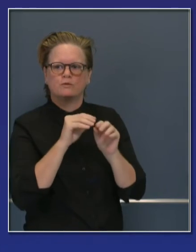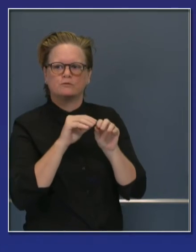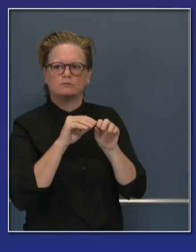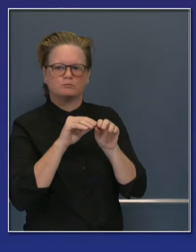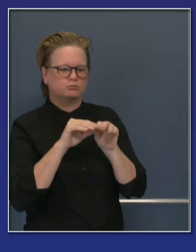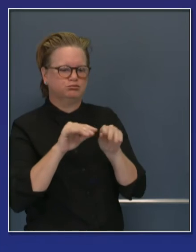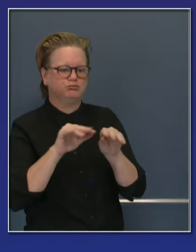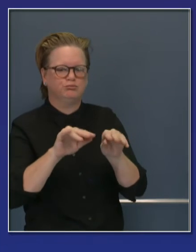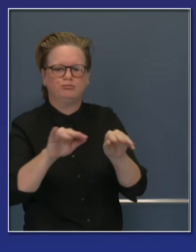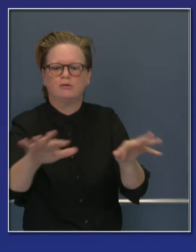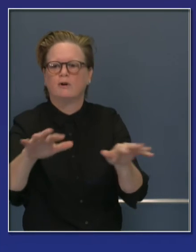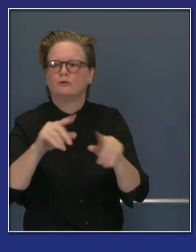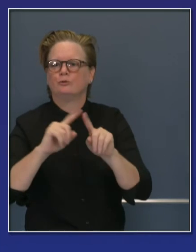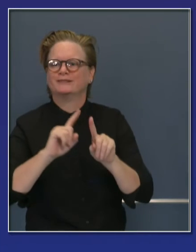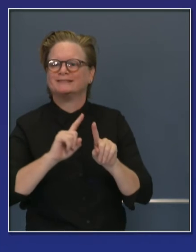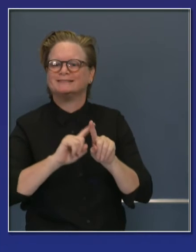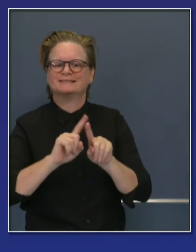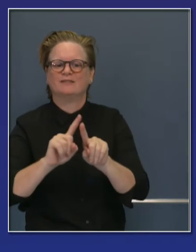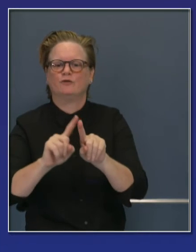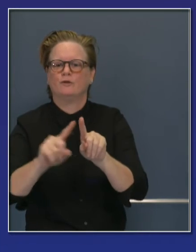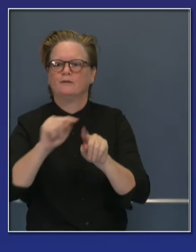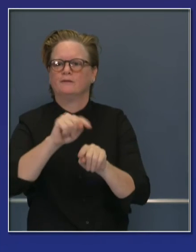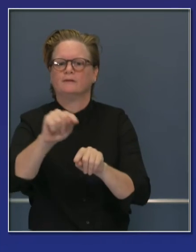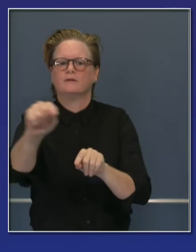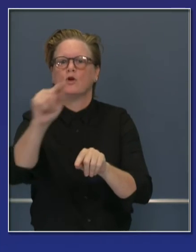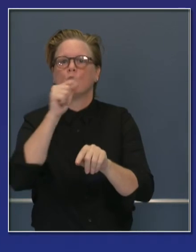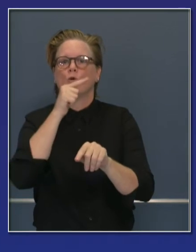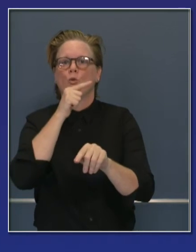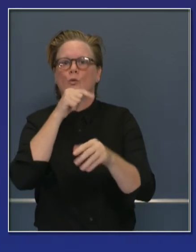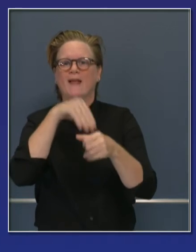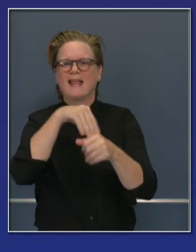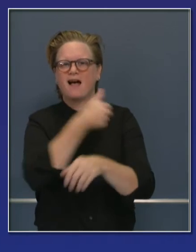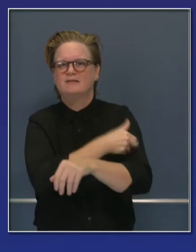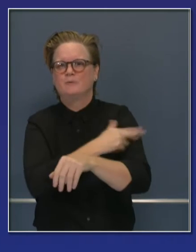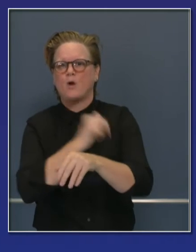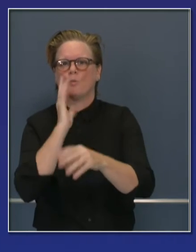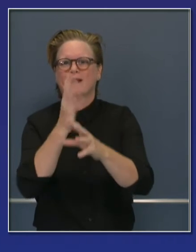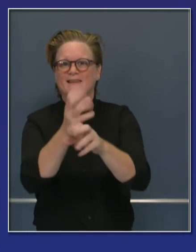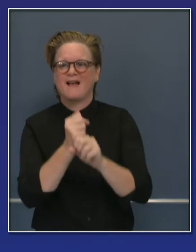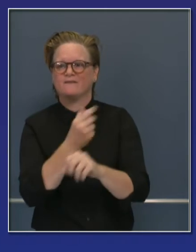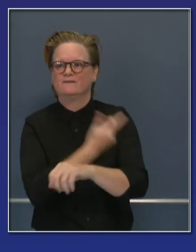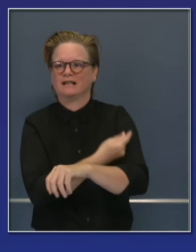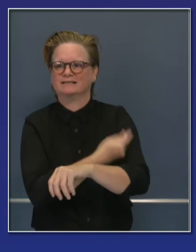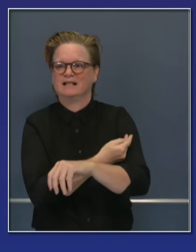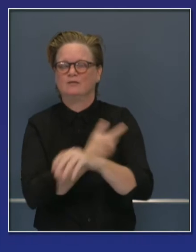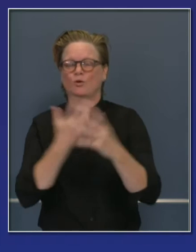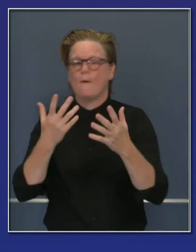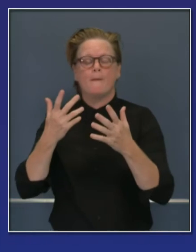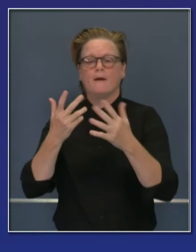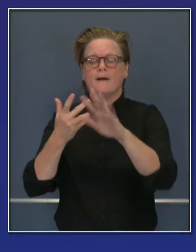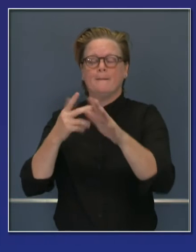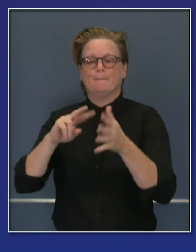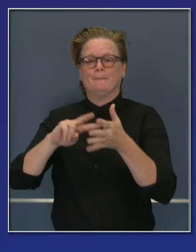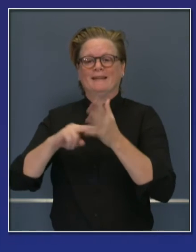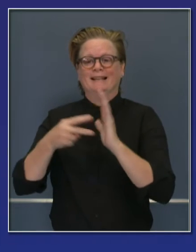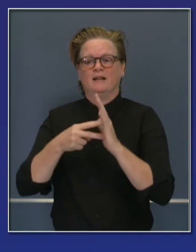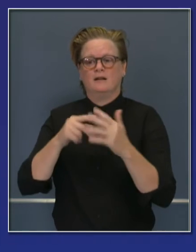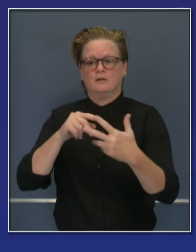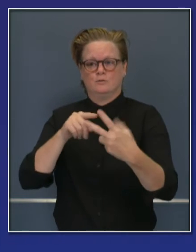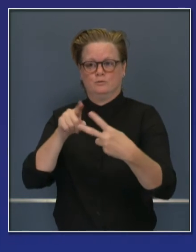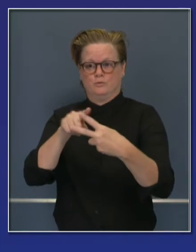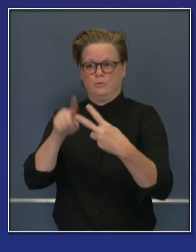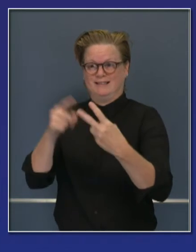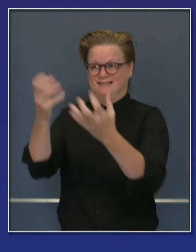They're sending these vaccines directly to providers. So let's take a look at what that means. Well, we know